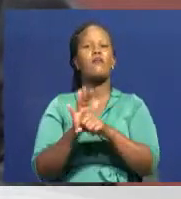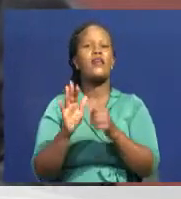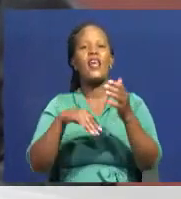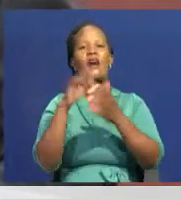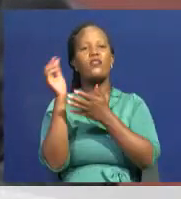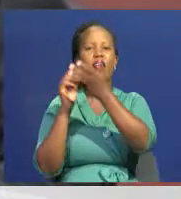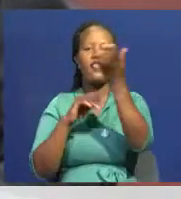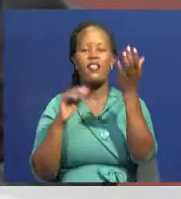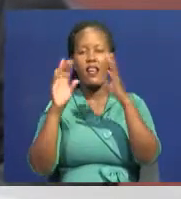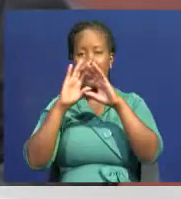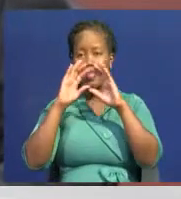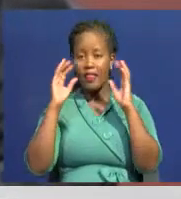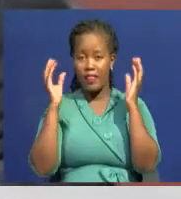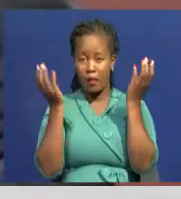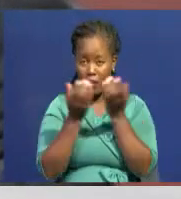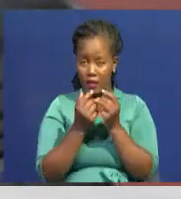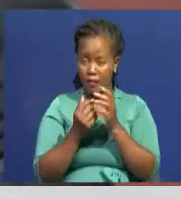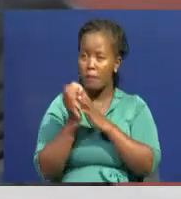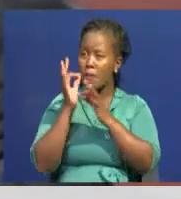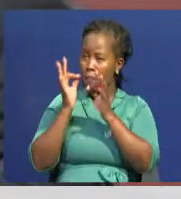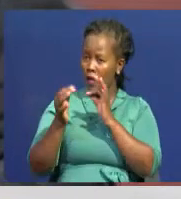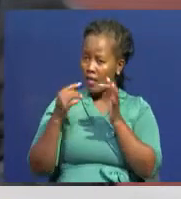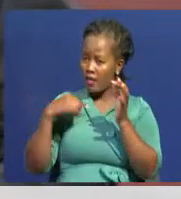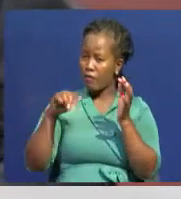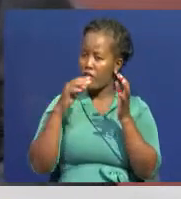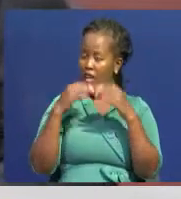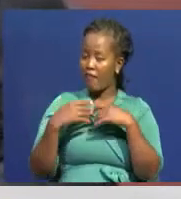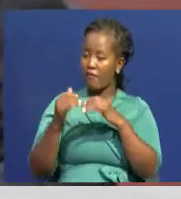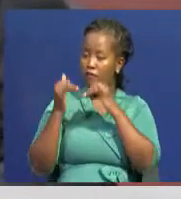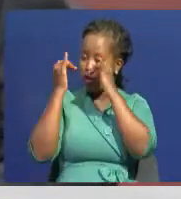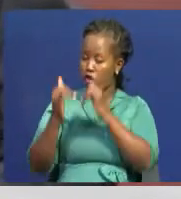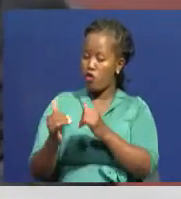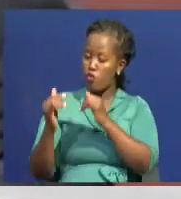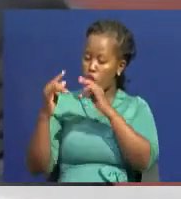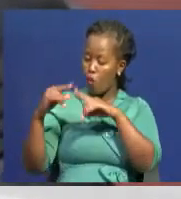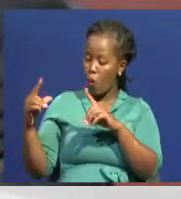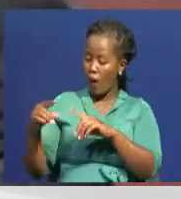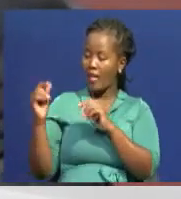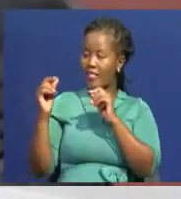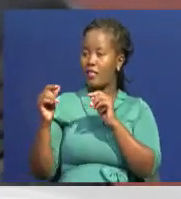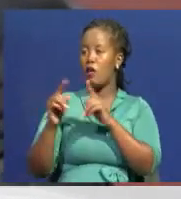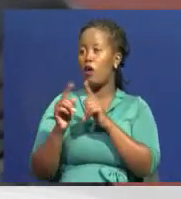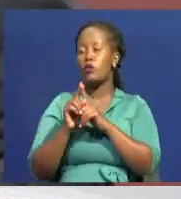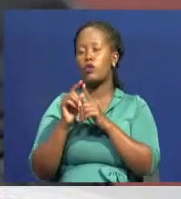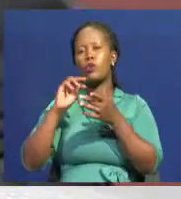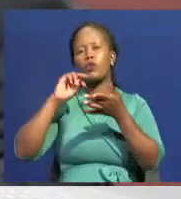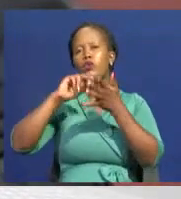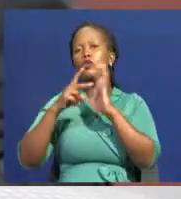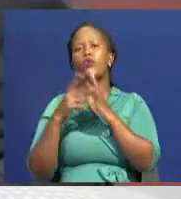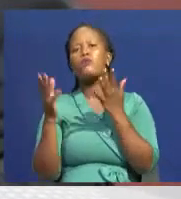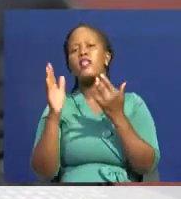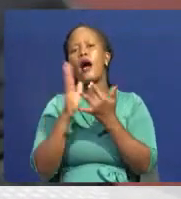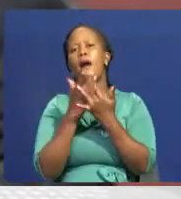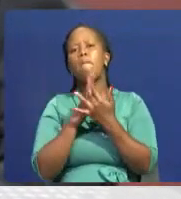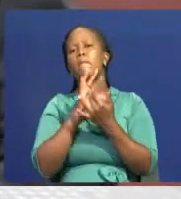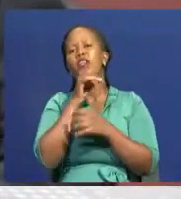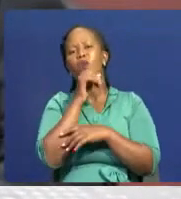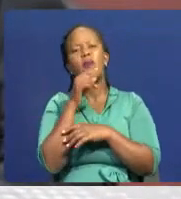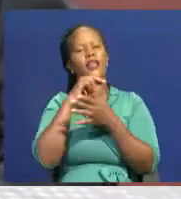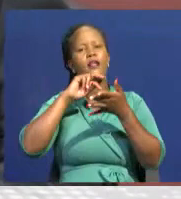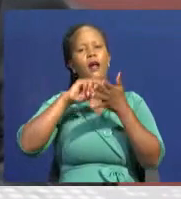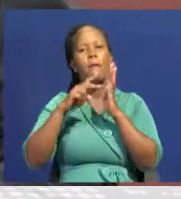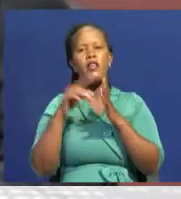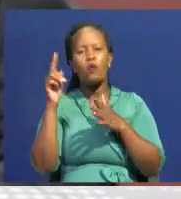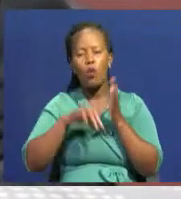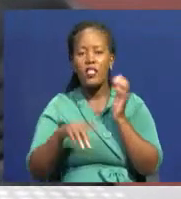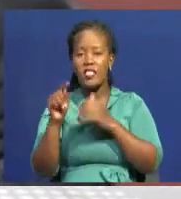on. So unless we have terminologies that are actually synonymous, they actually, if you mean a broker, what does a broker mean in Kenya? What does a broker